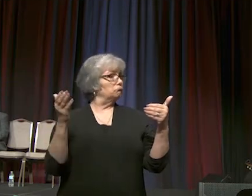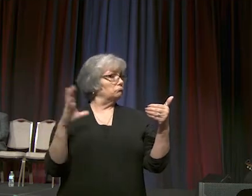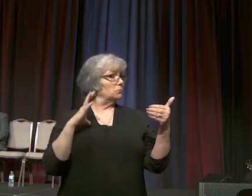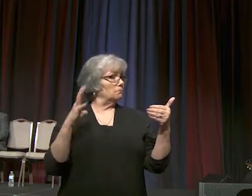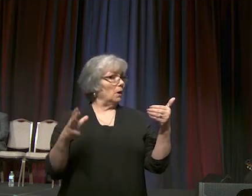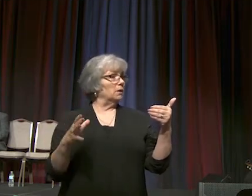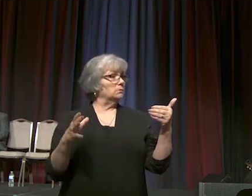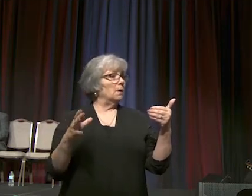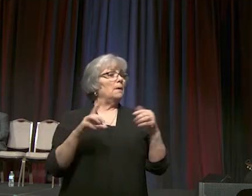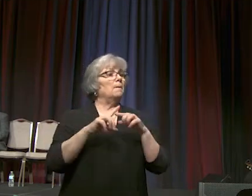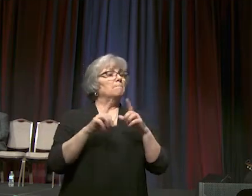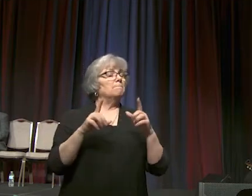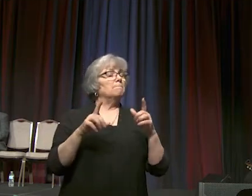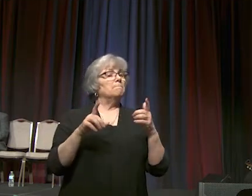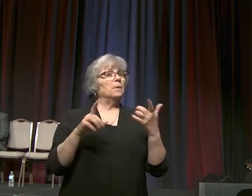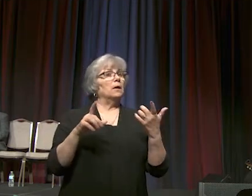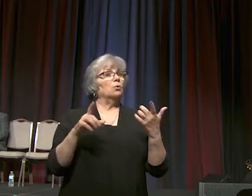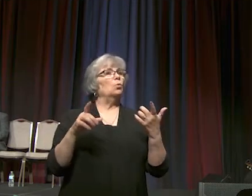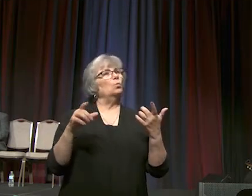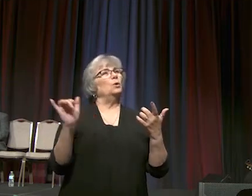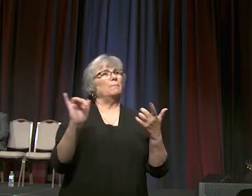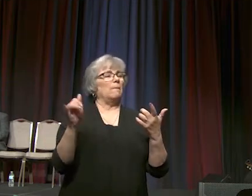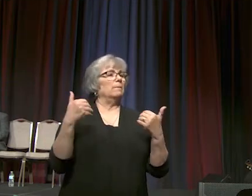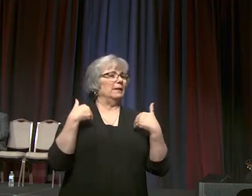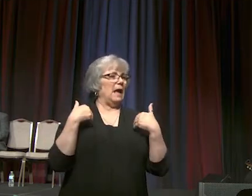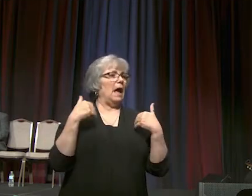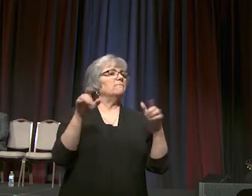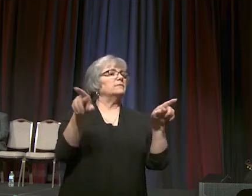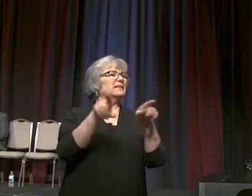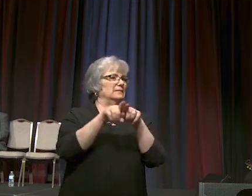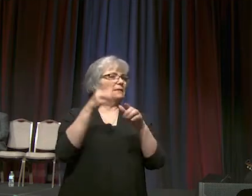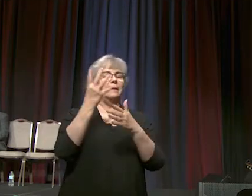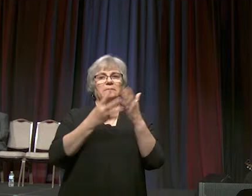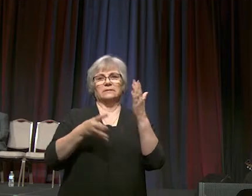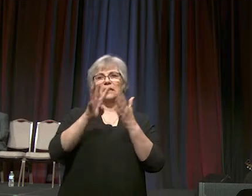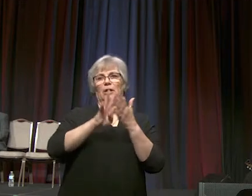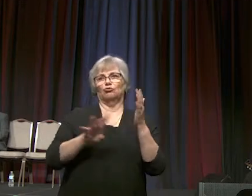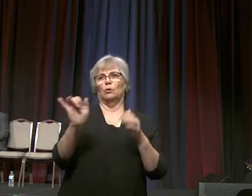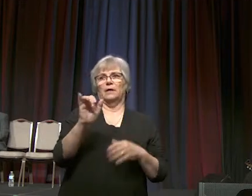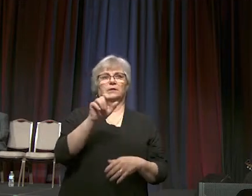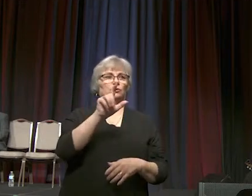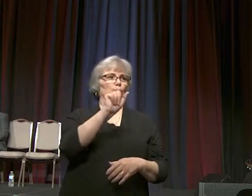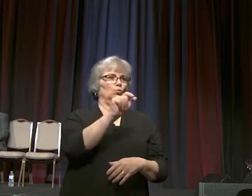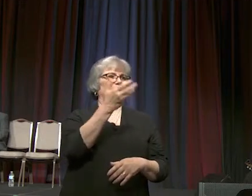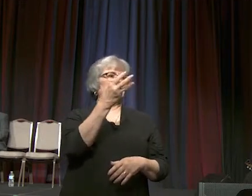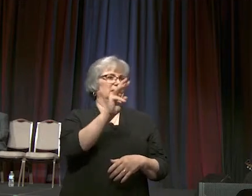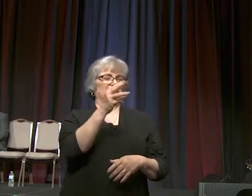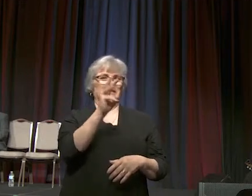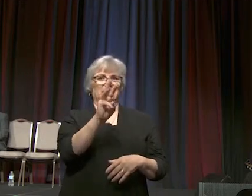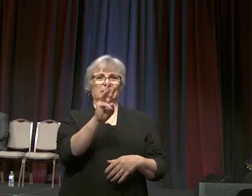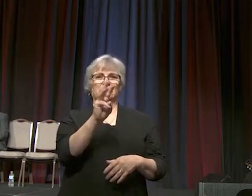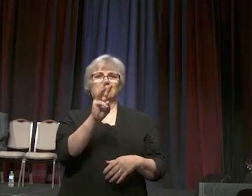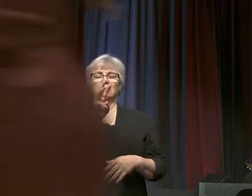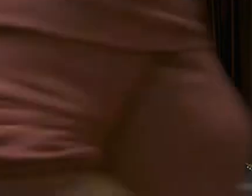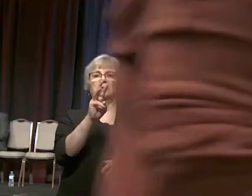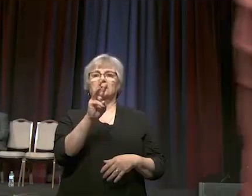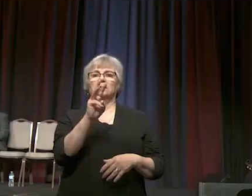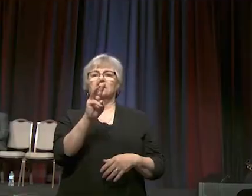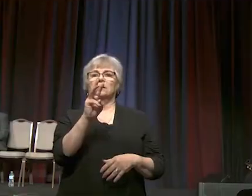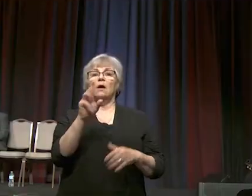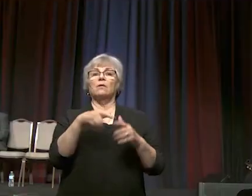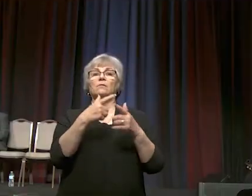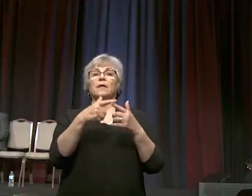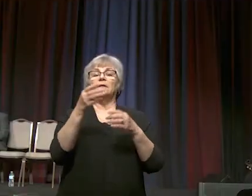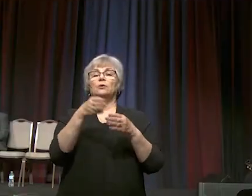for the most part, we'll have the same schedule that we did in 2016. A large part of what they do toward the end